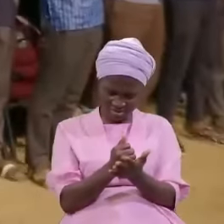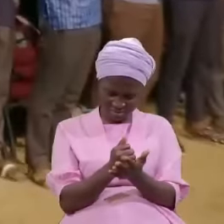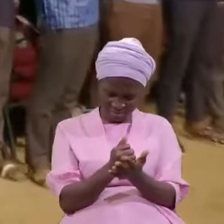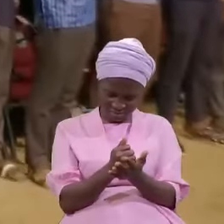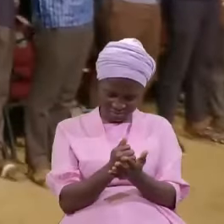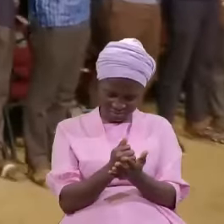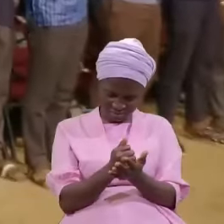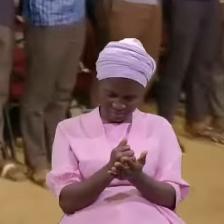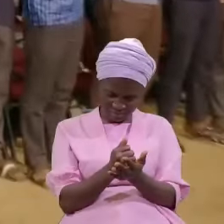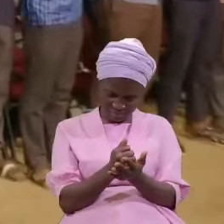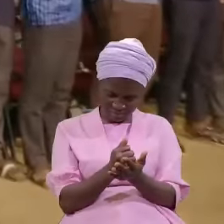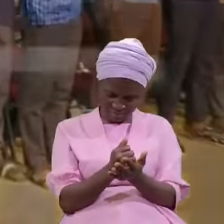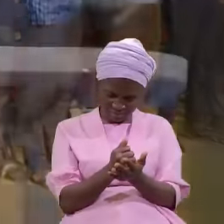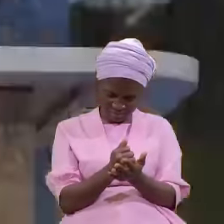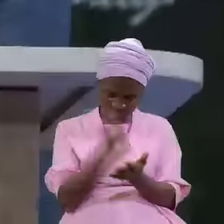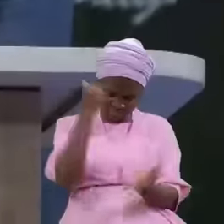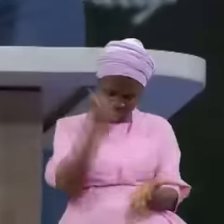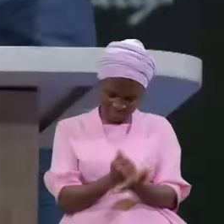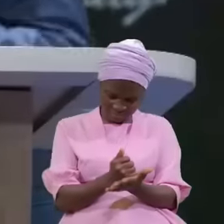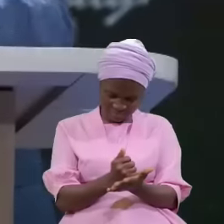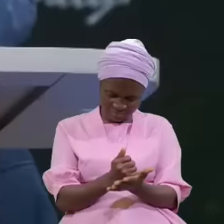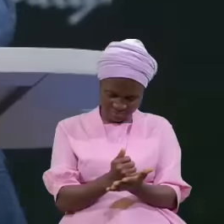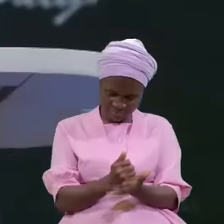Amen. Amen.